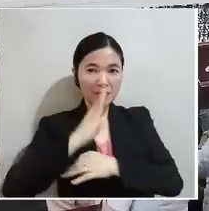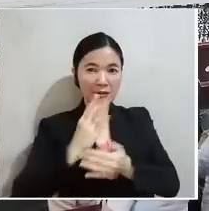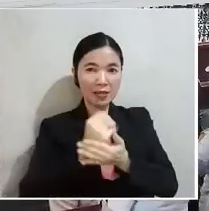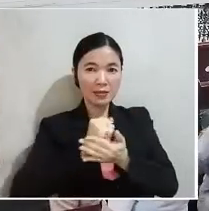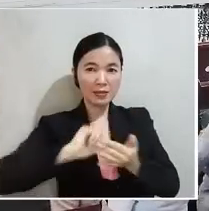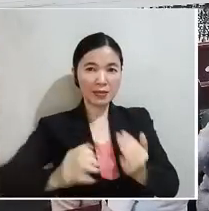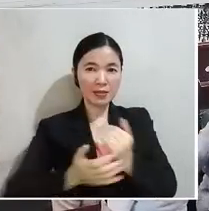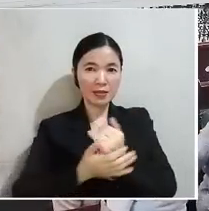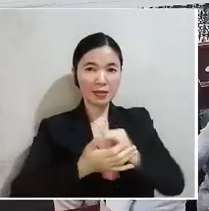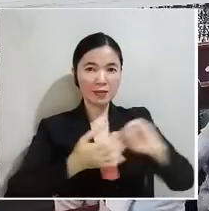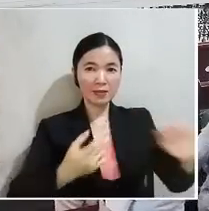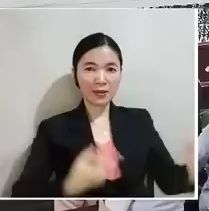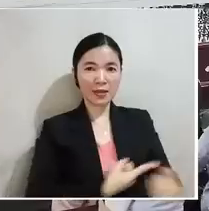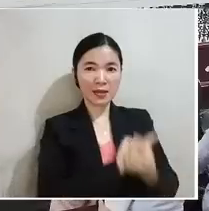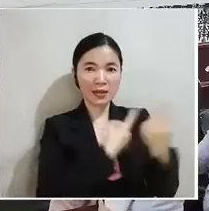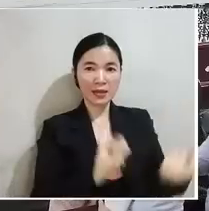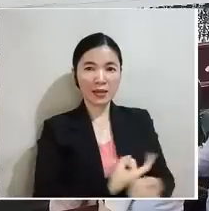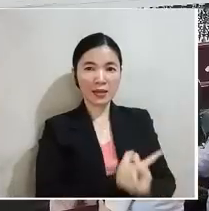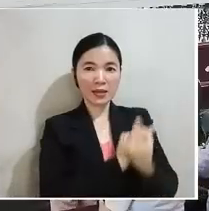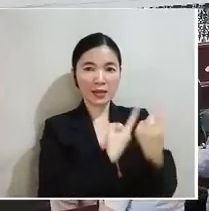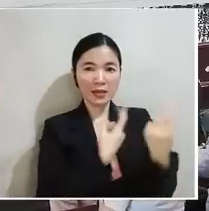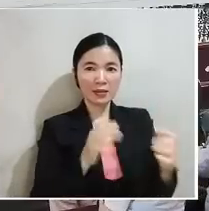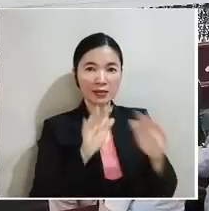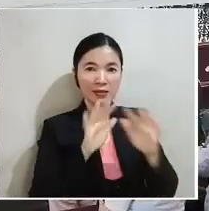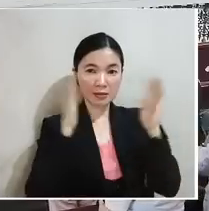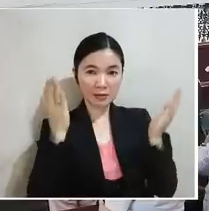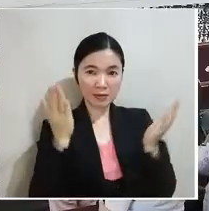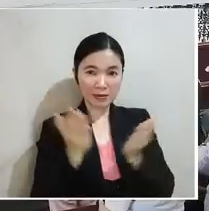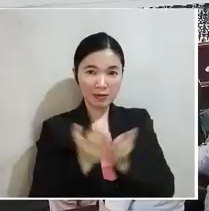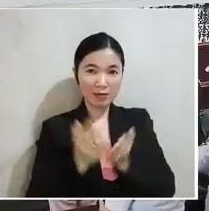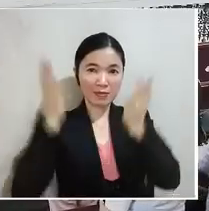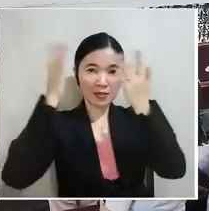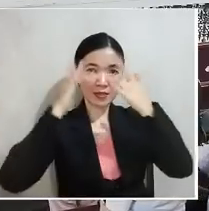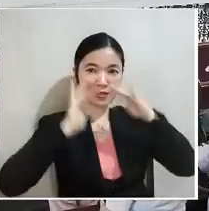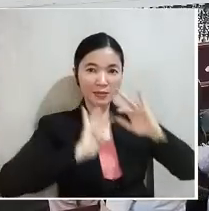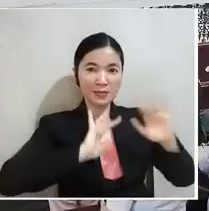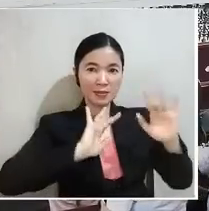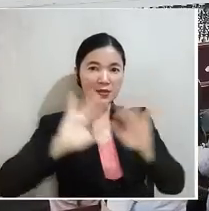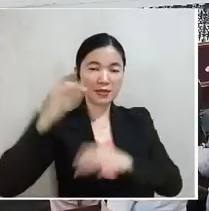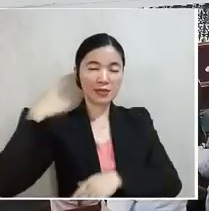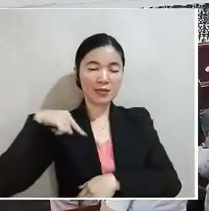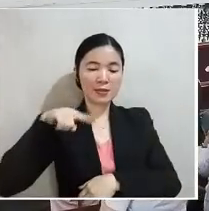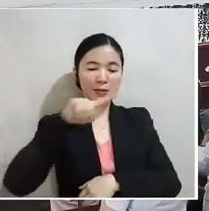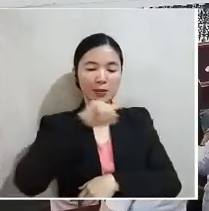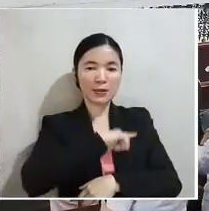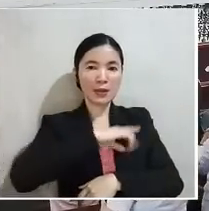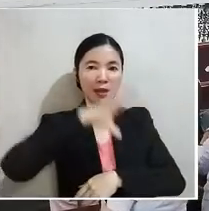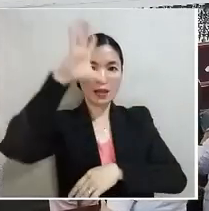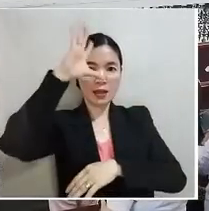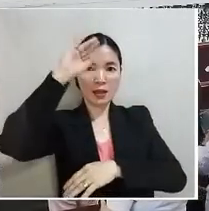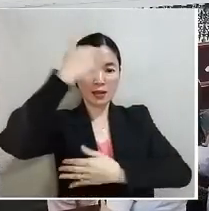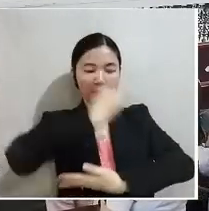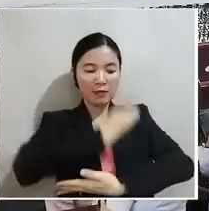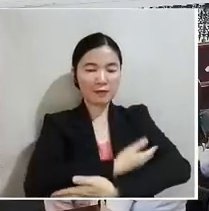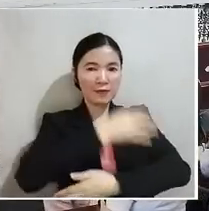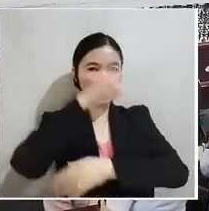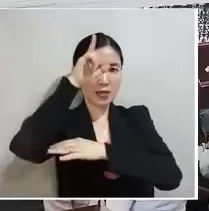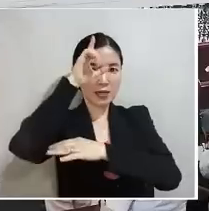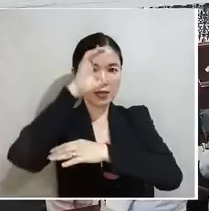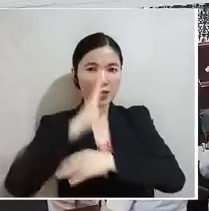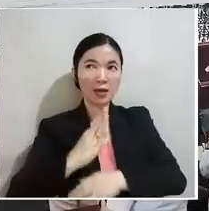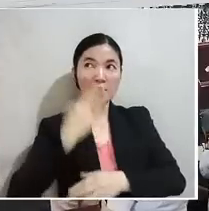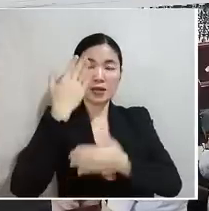have mercy on us. Lamb of